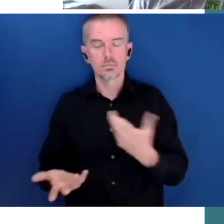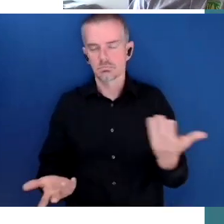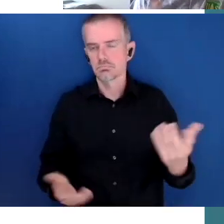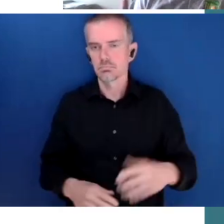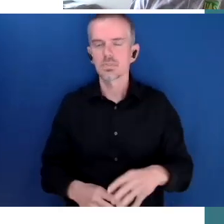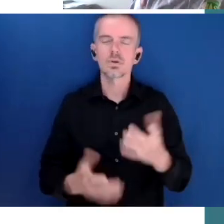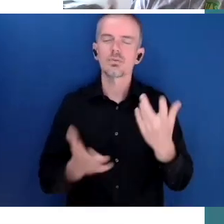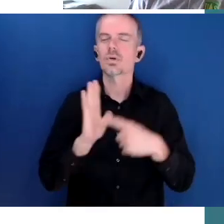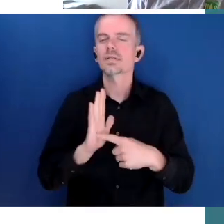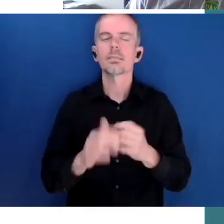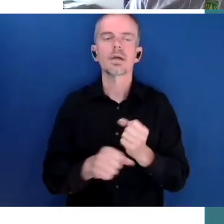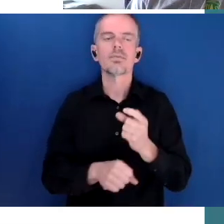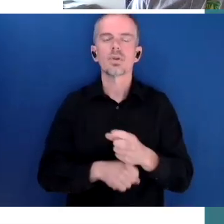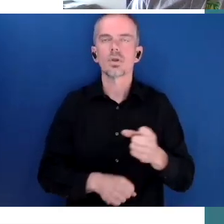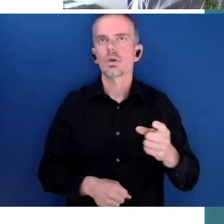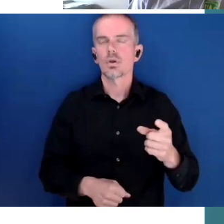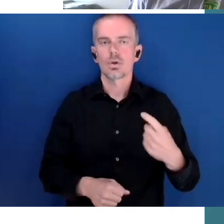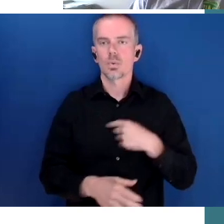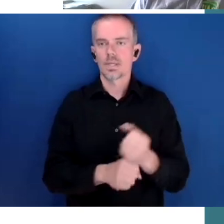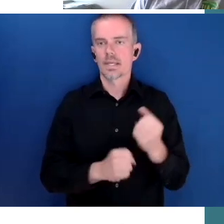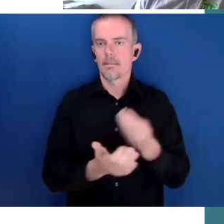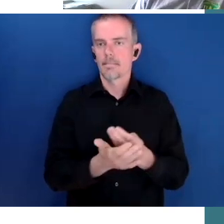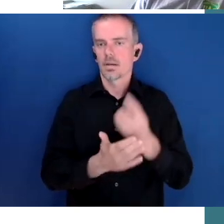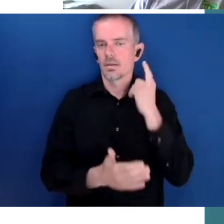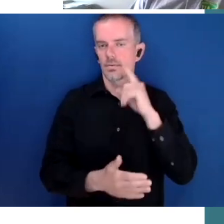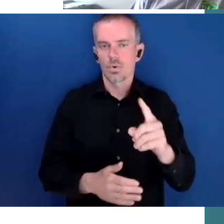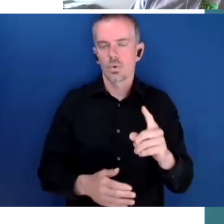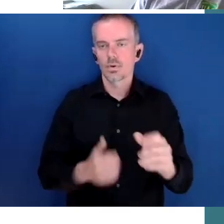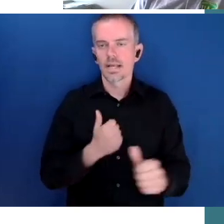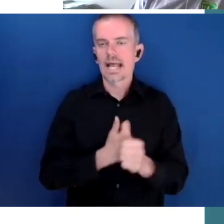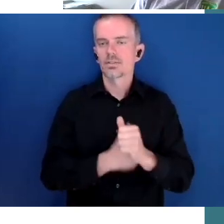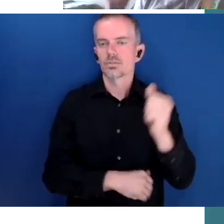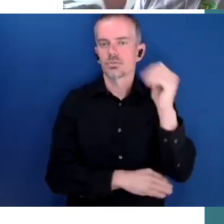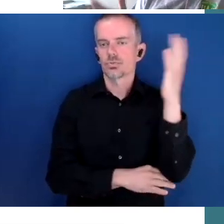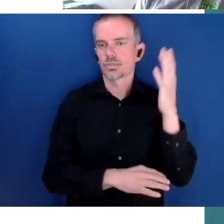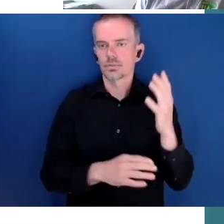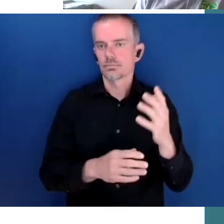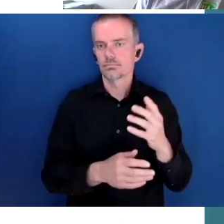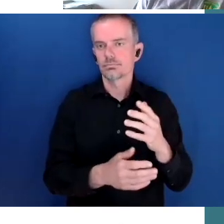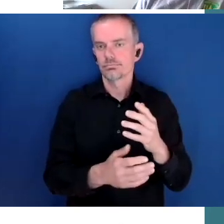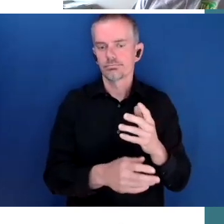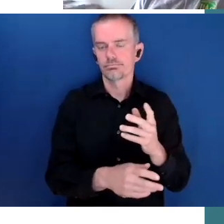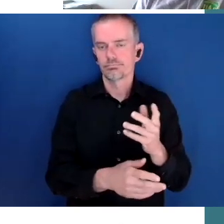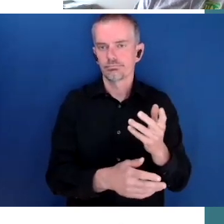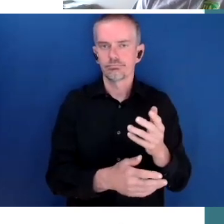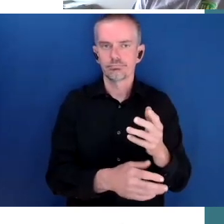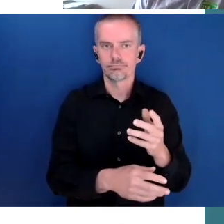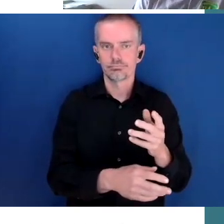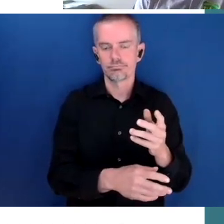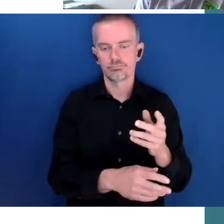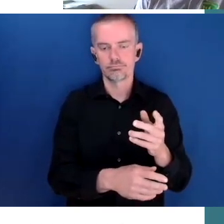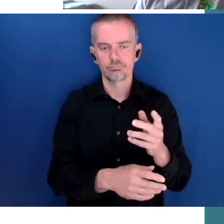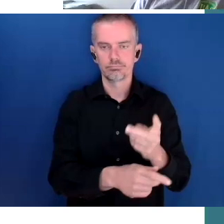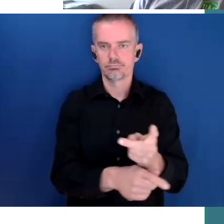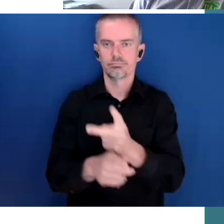Service gets money to do hazardous fuels treatments on and around both federal and non-federal